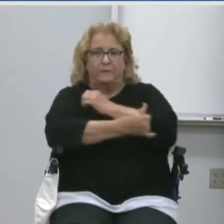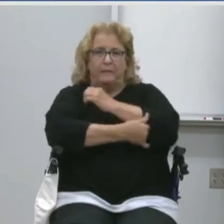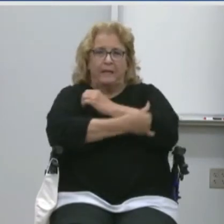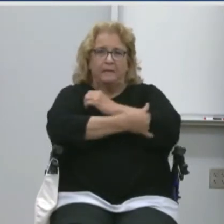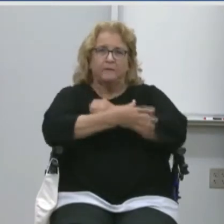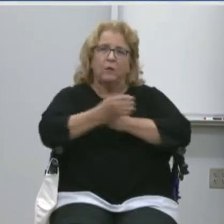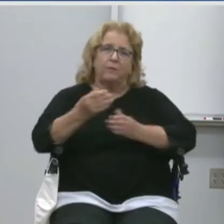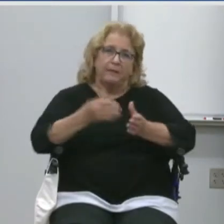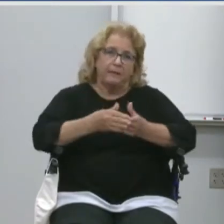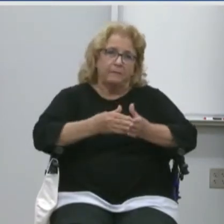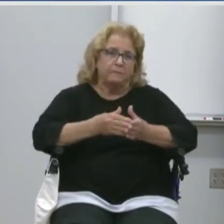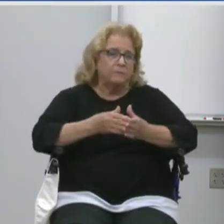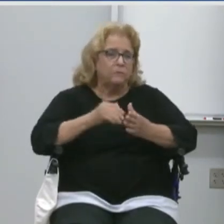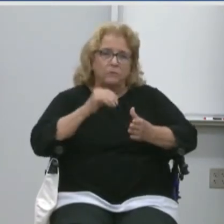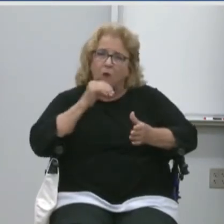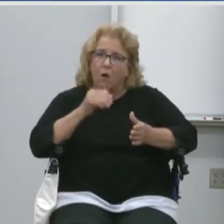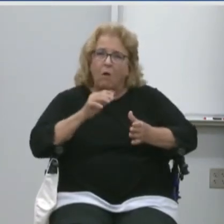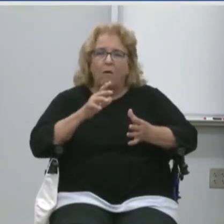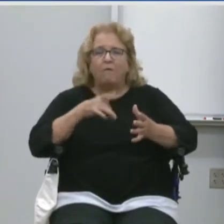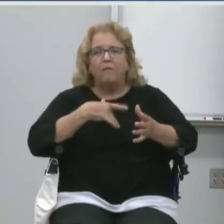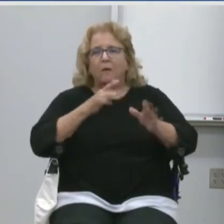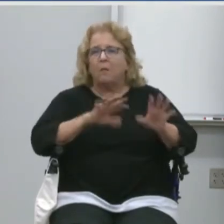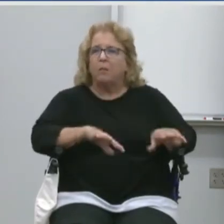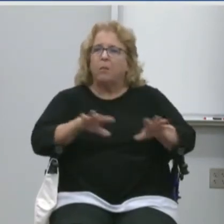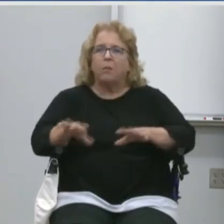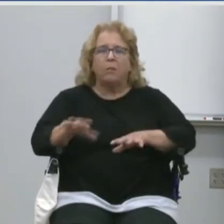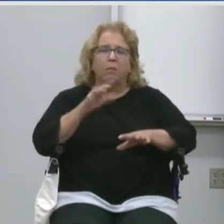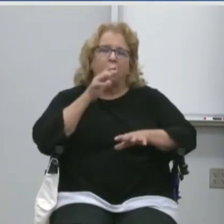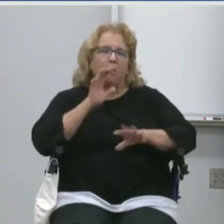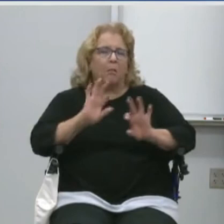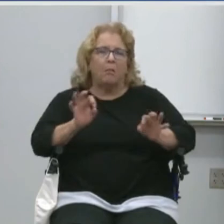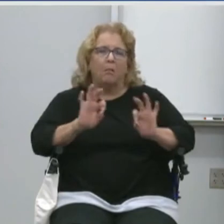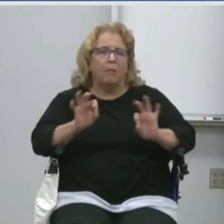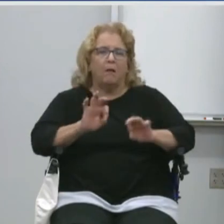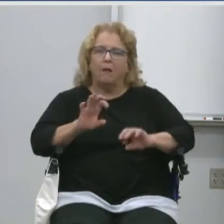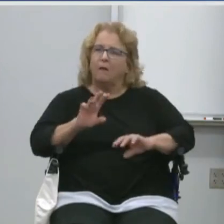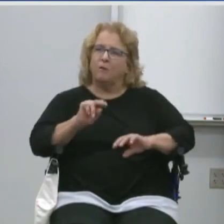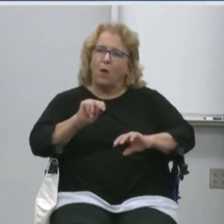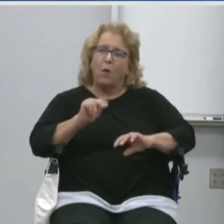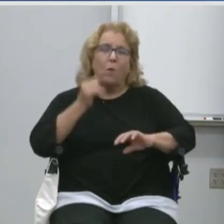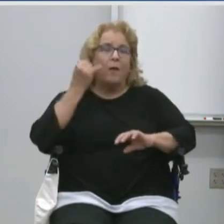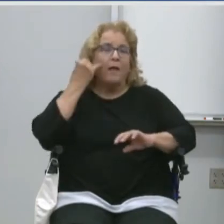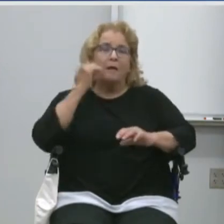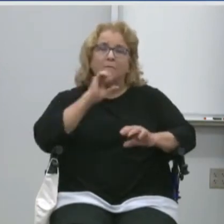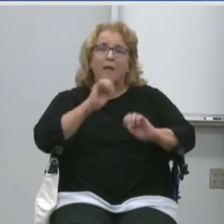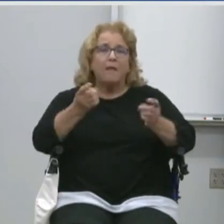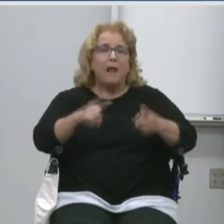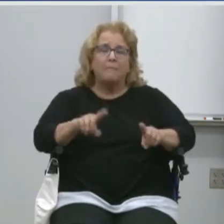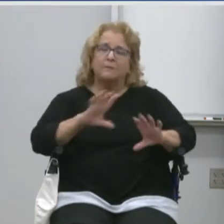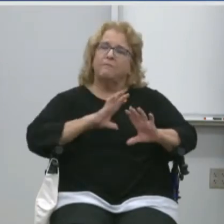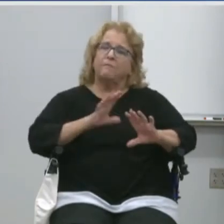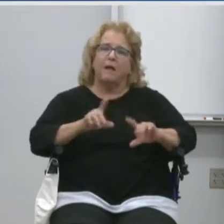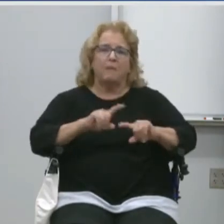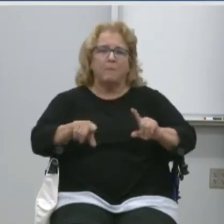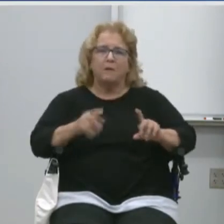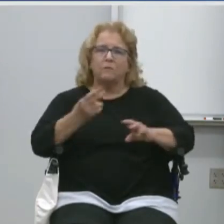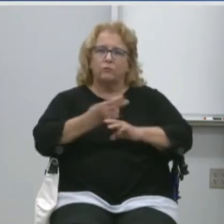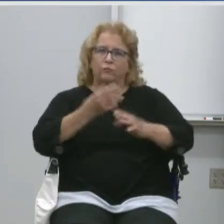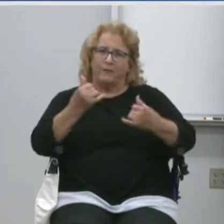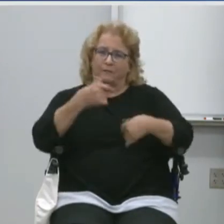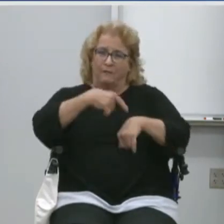So again, don't be complacent. If it's a non-event, great, but use this as